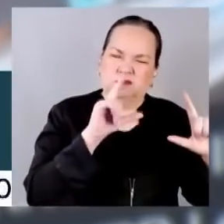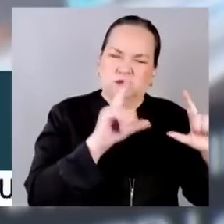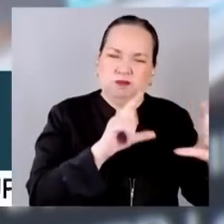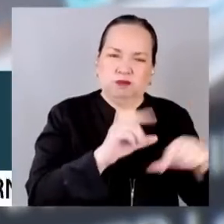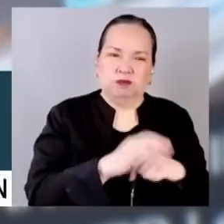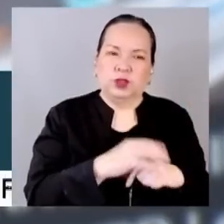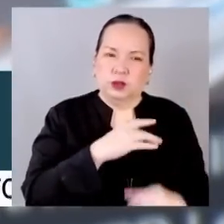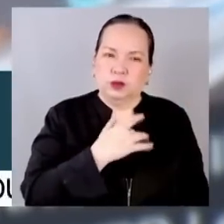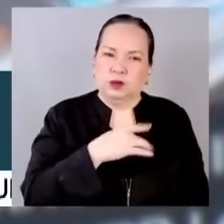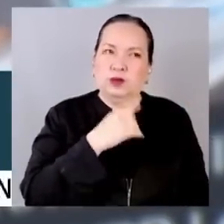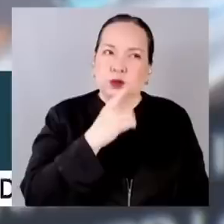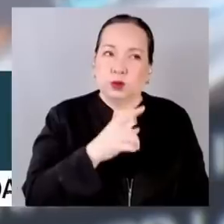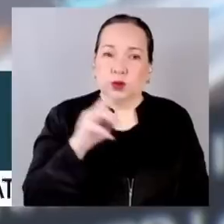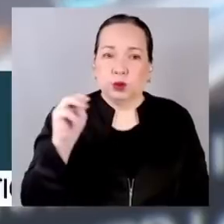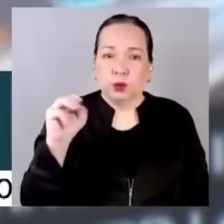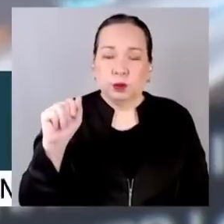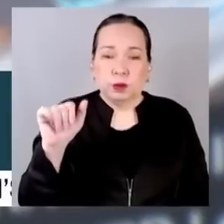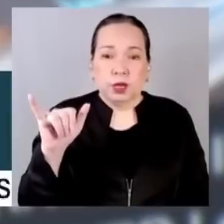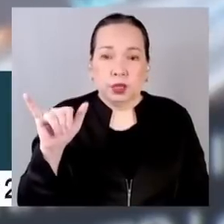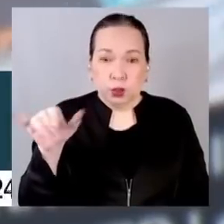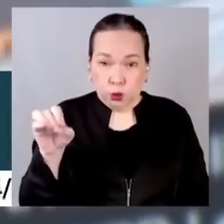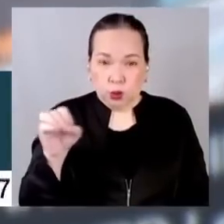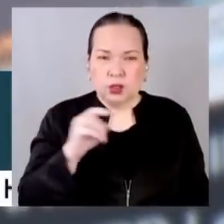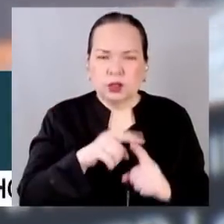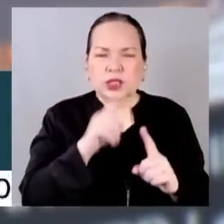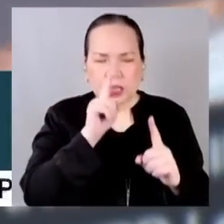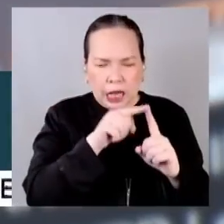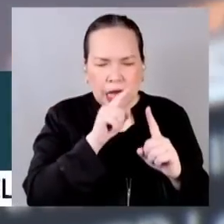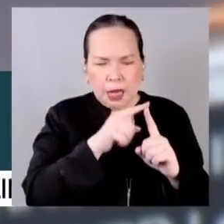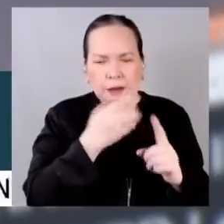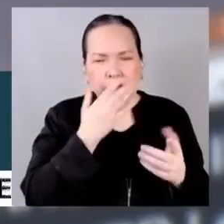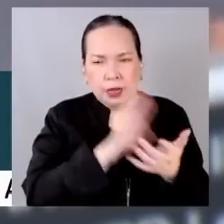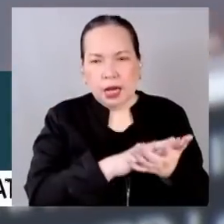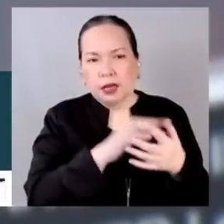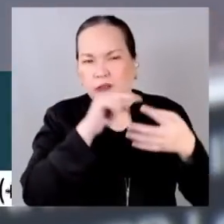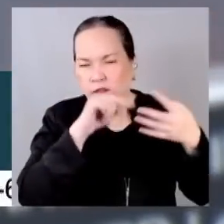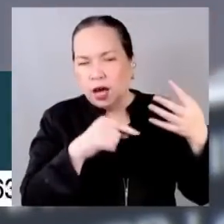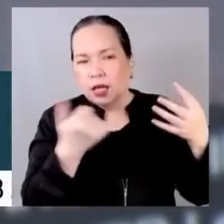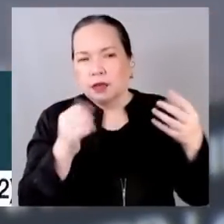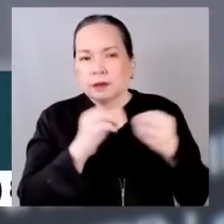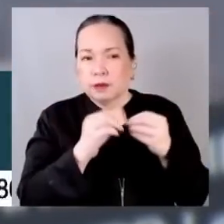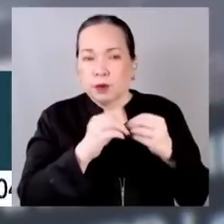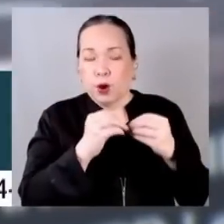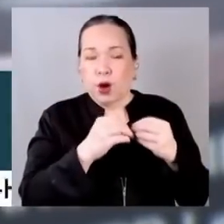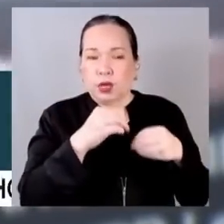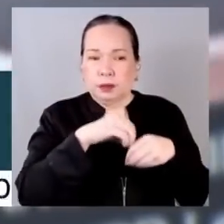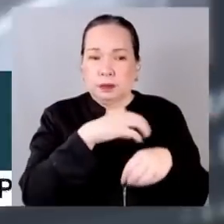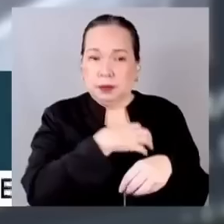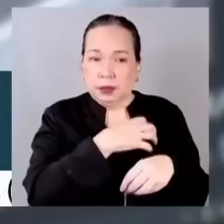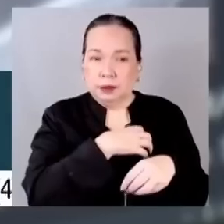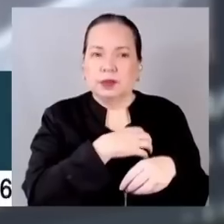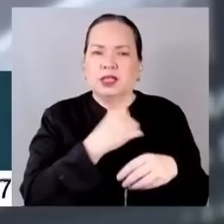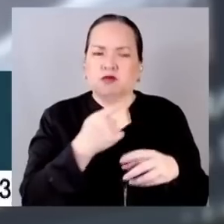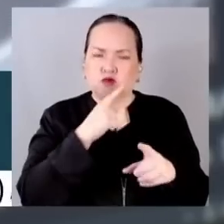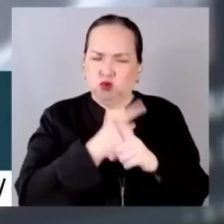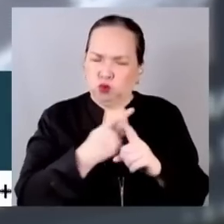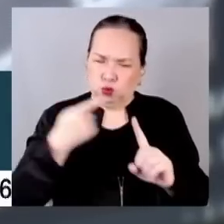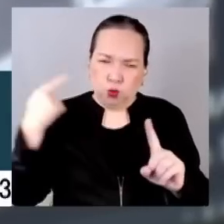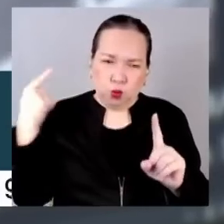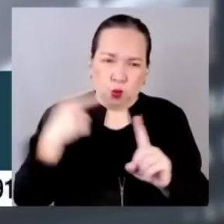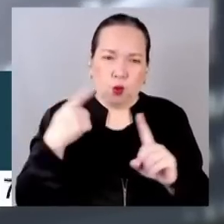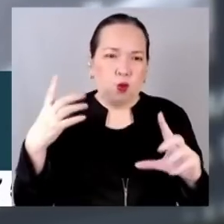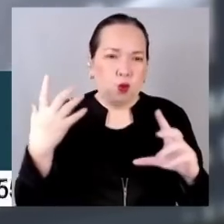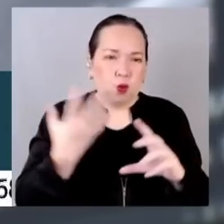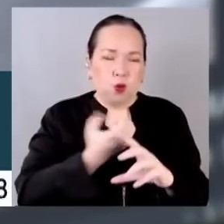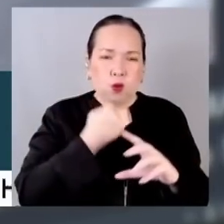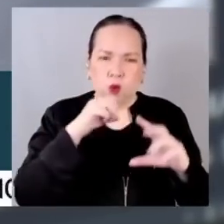Mayo is just one of the bad rotten apples in the organization, and that they are hell-bent on discovering or finding out